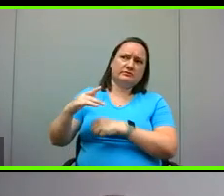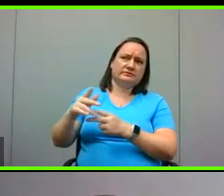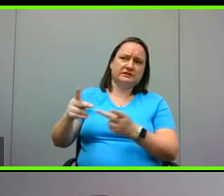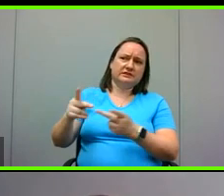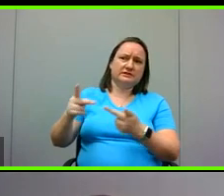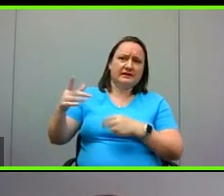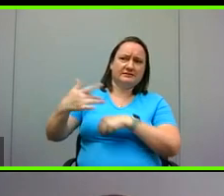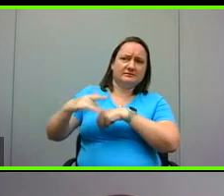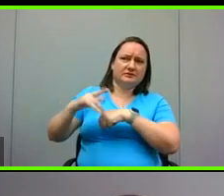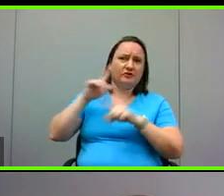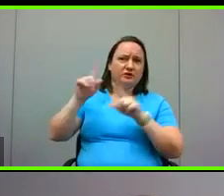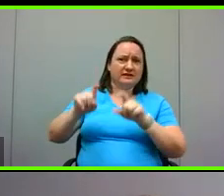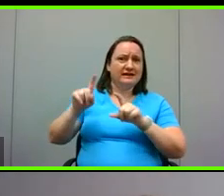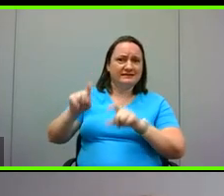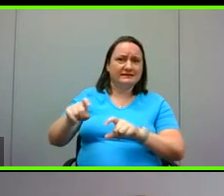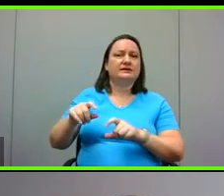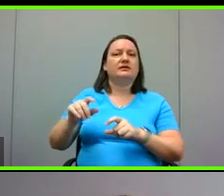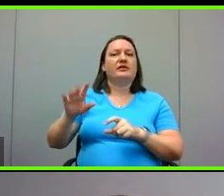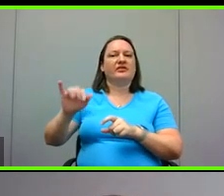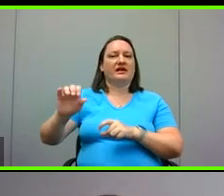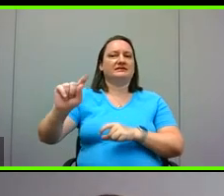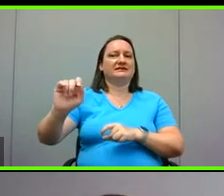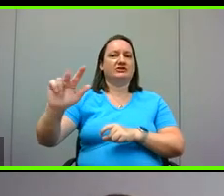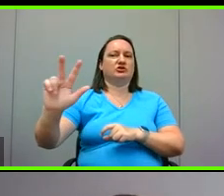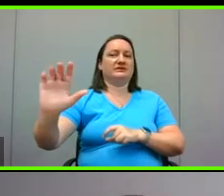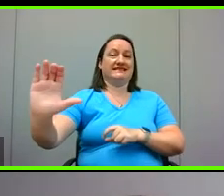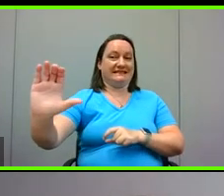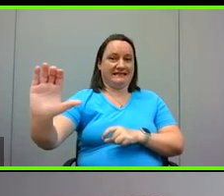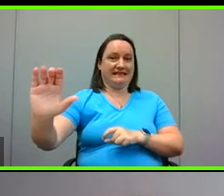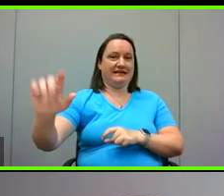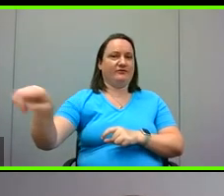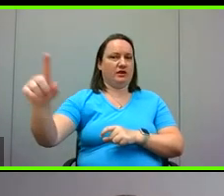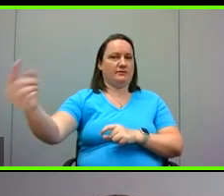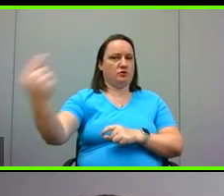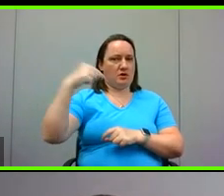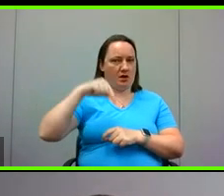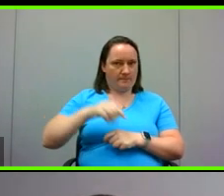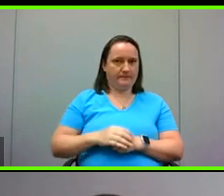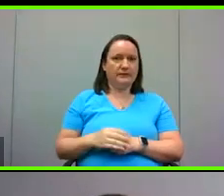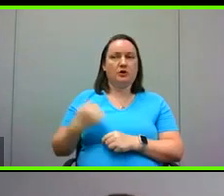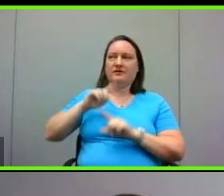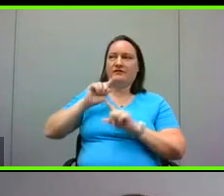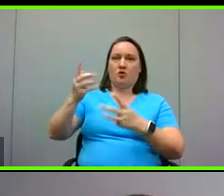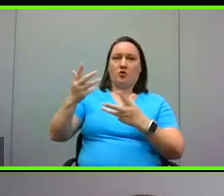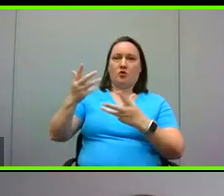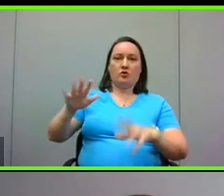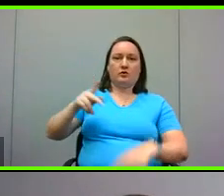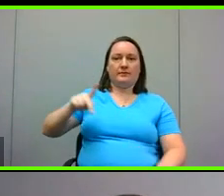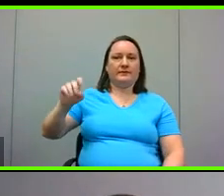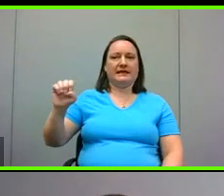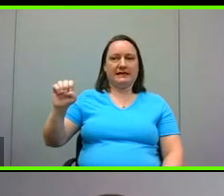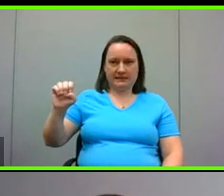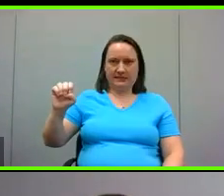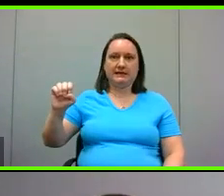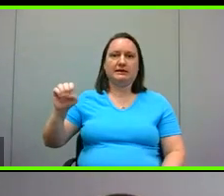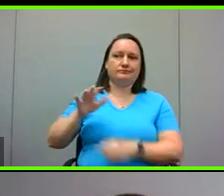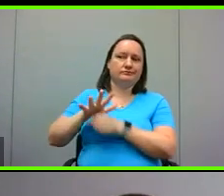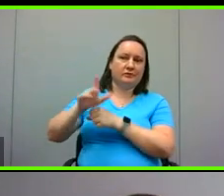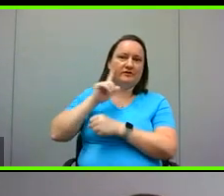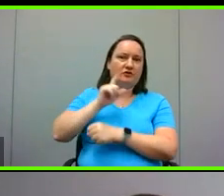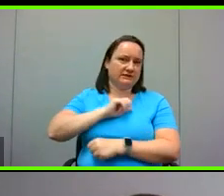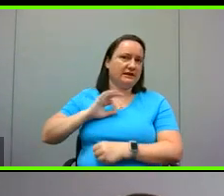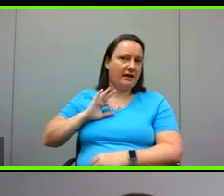face to face. We actually ordering PPE for all of our staff. We are thinking about what we need in terms